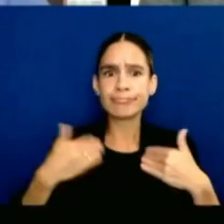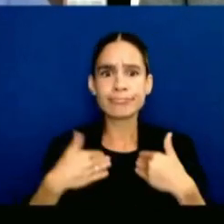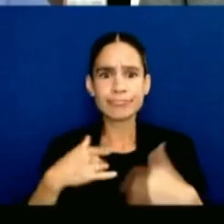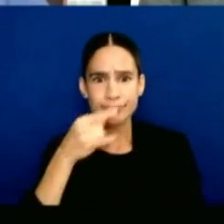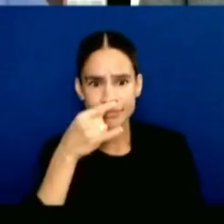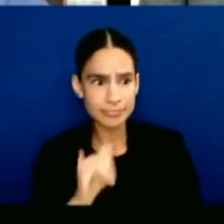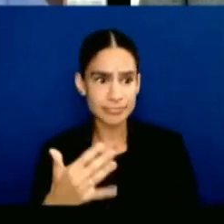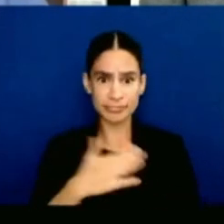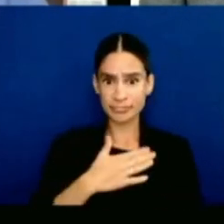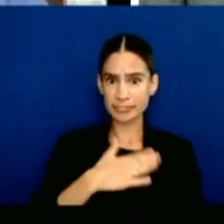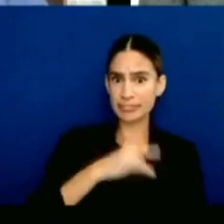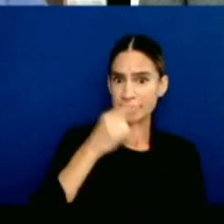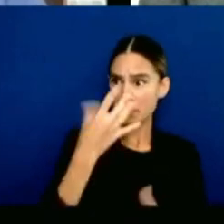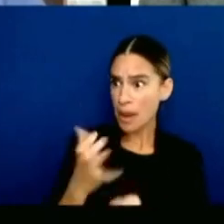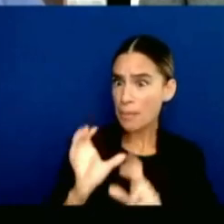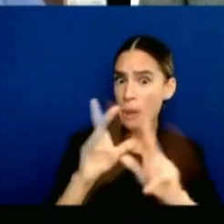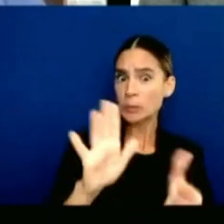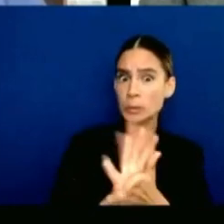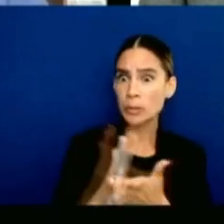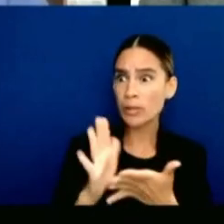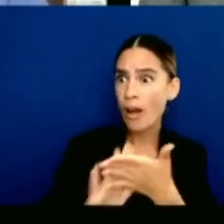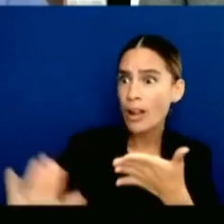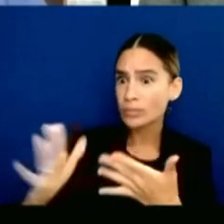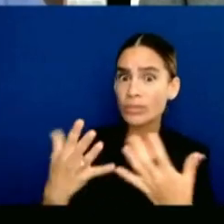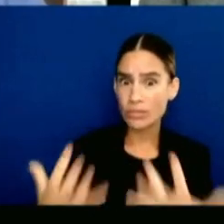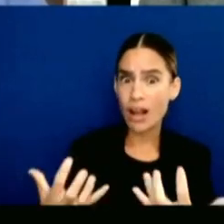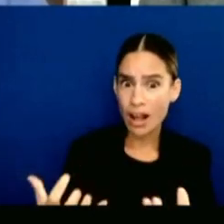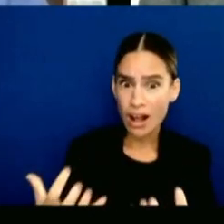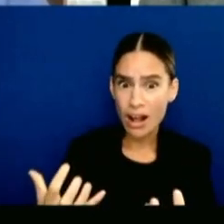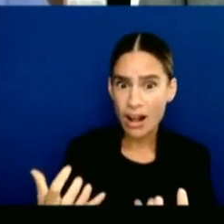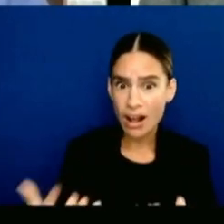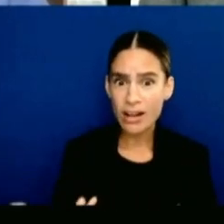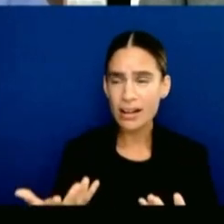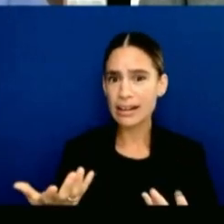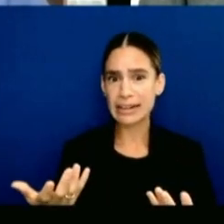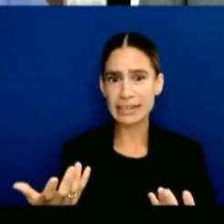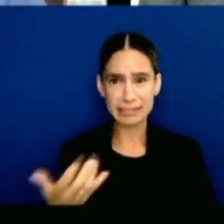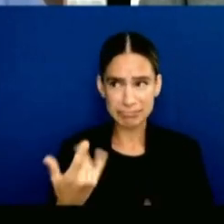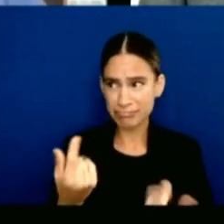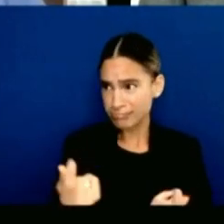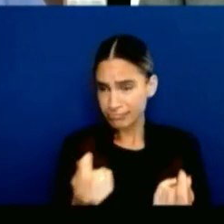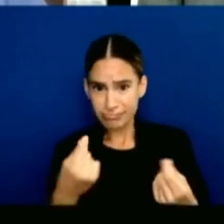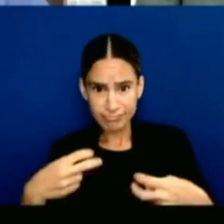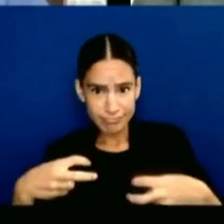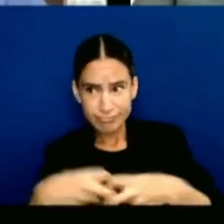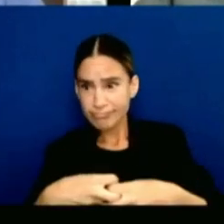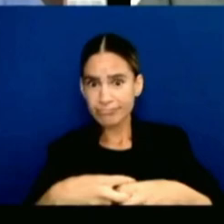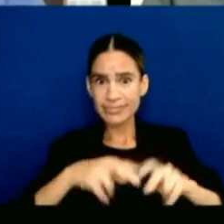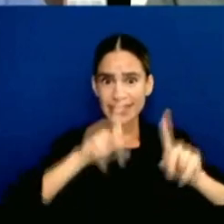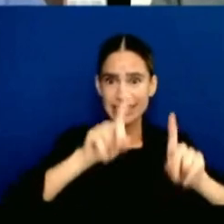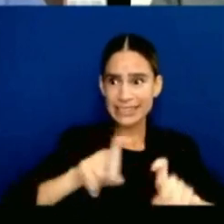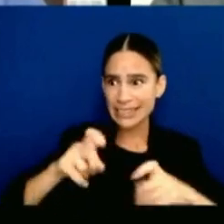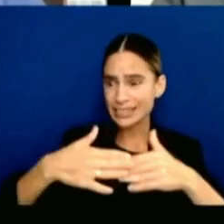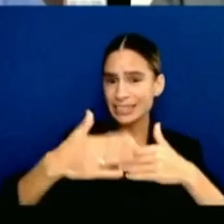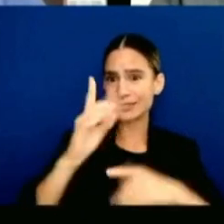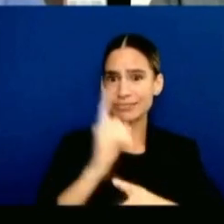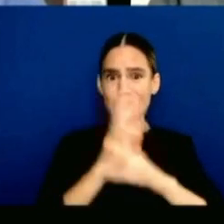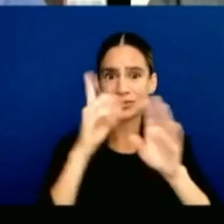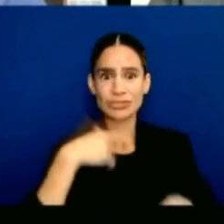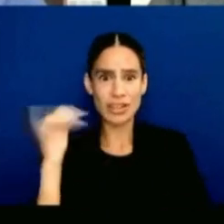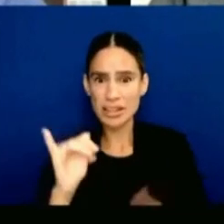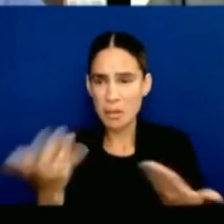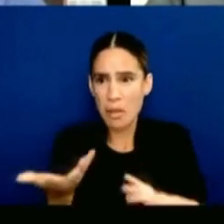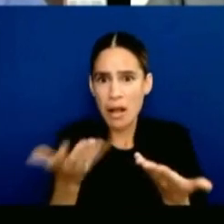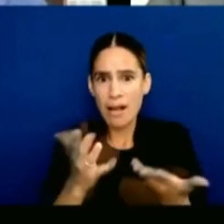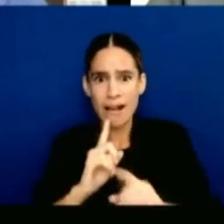experience. And I'm sure you get asked about this all the time, Tony. What's the right answer in terms of trying to plan that return to